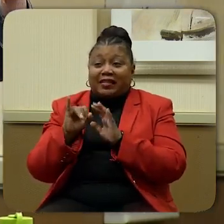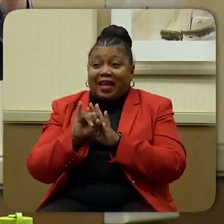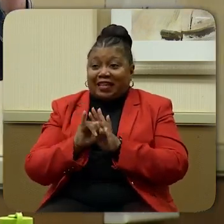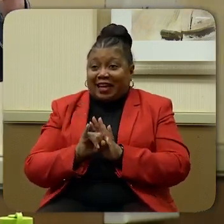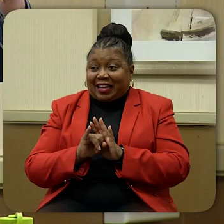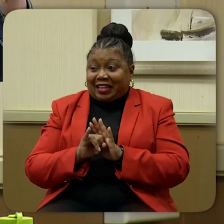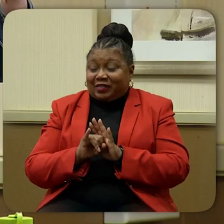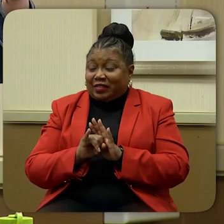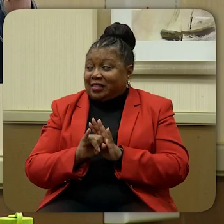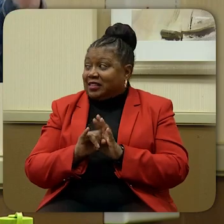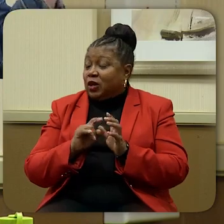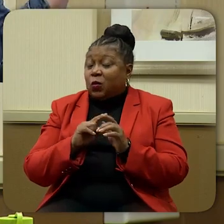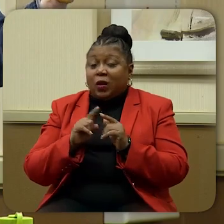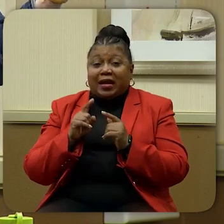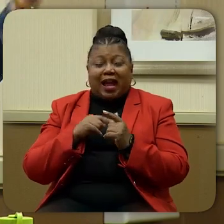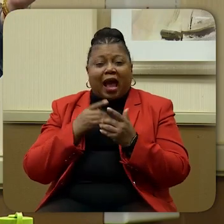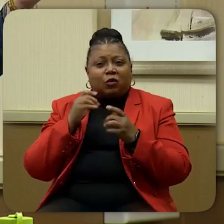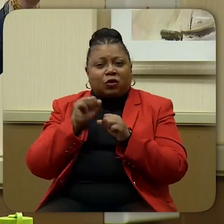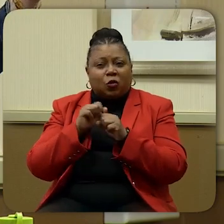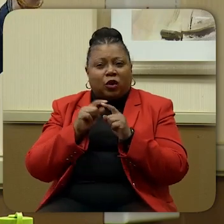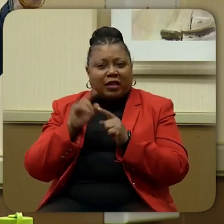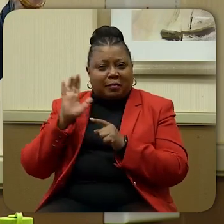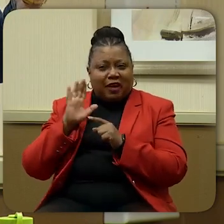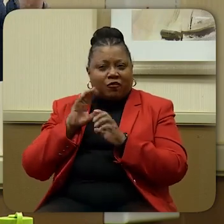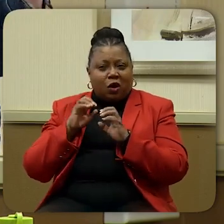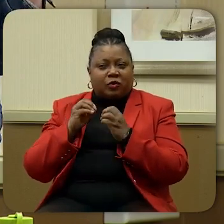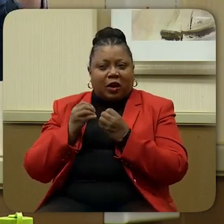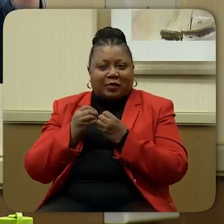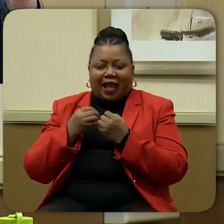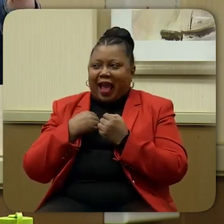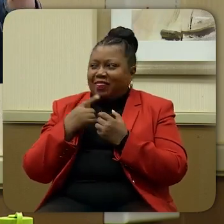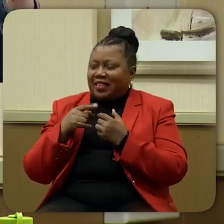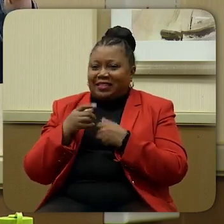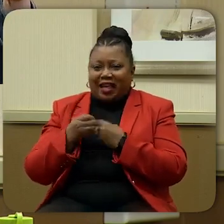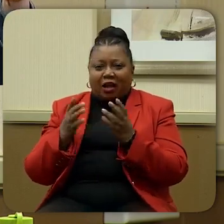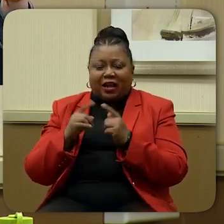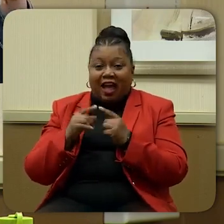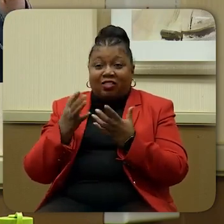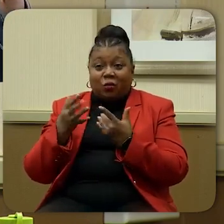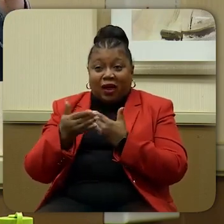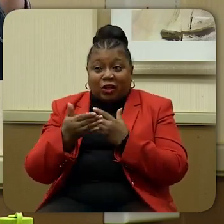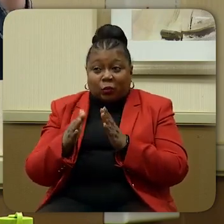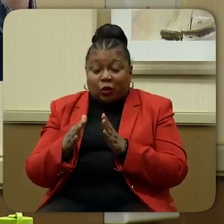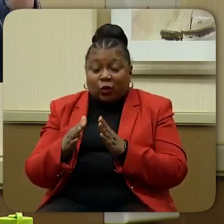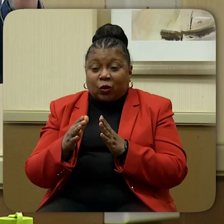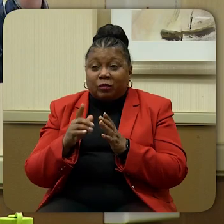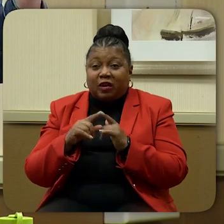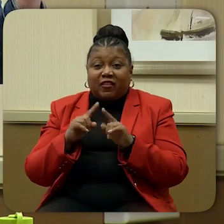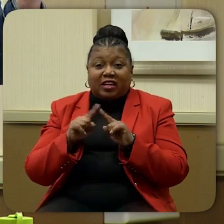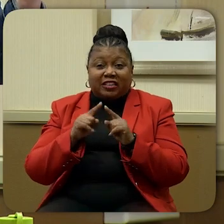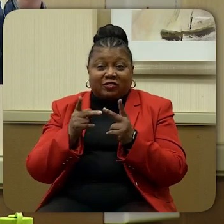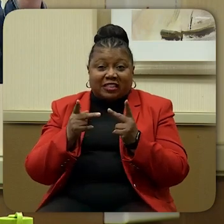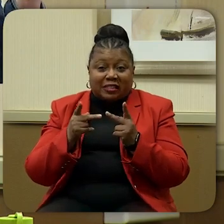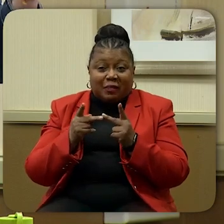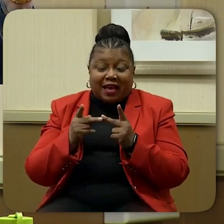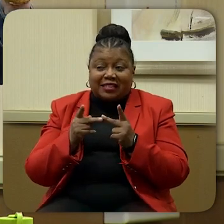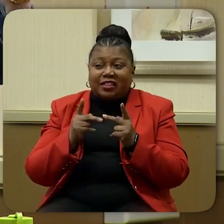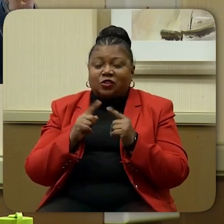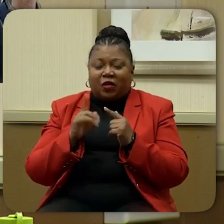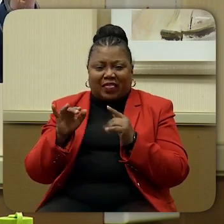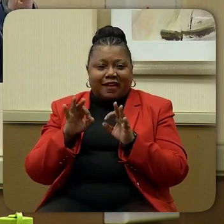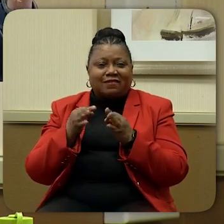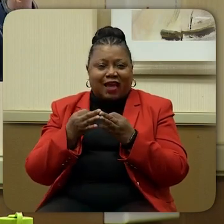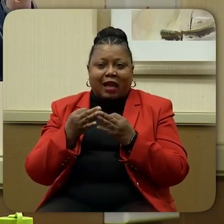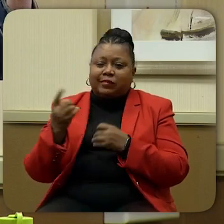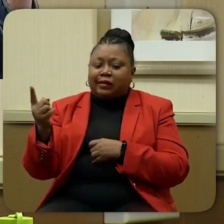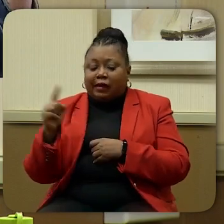so when I was working in my former organization, I had these out in like the waiting rooms of our different spaces so that